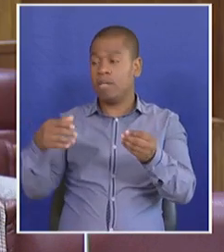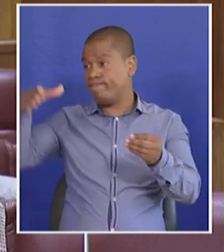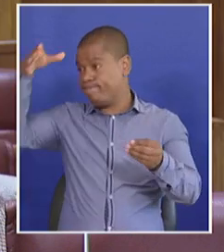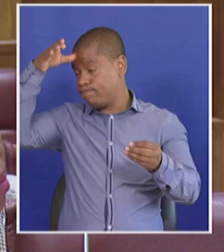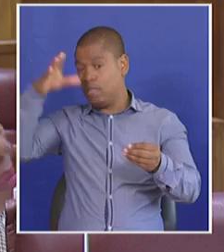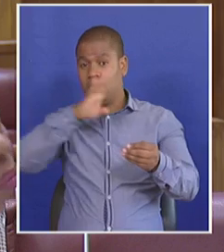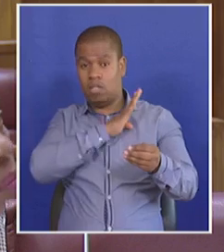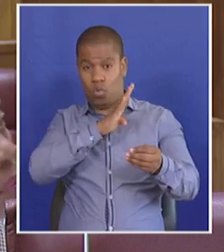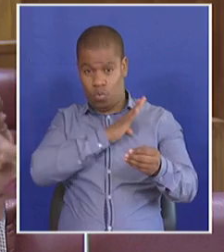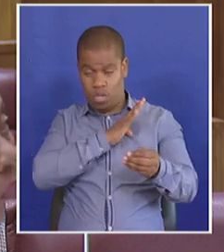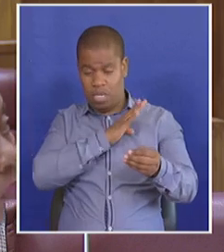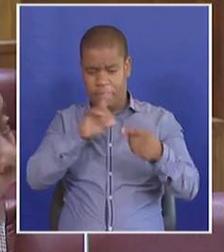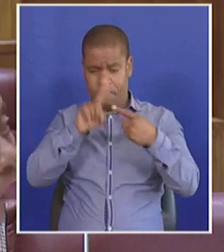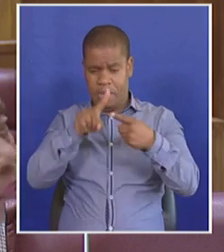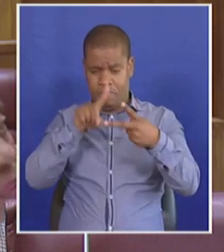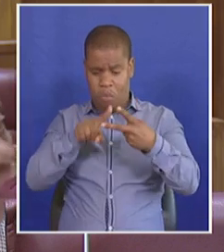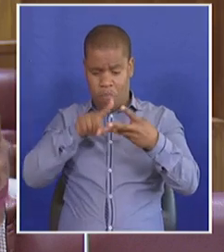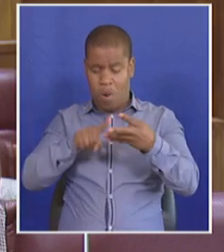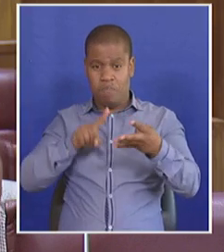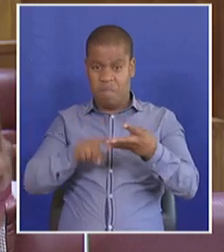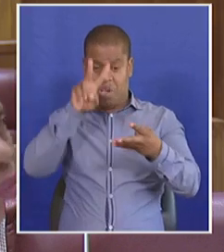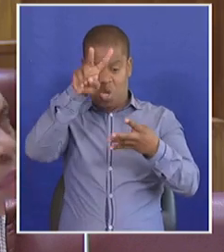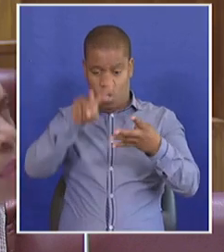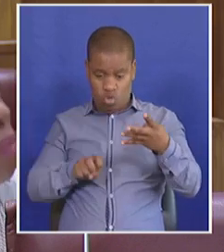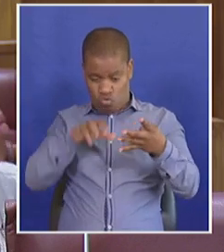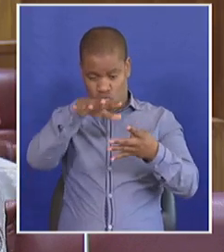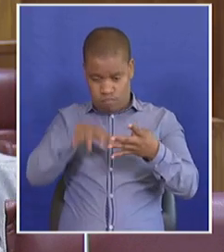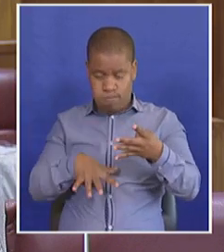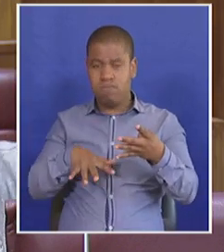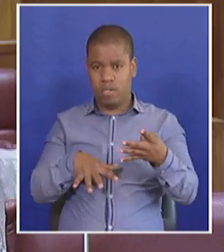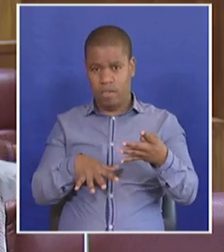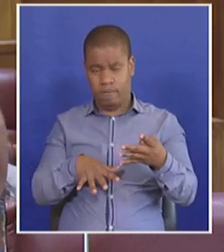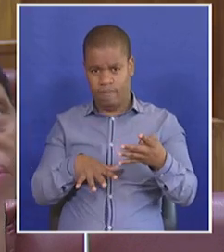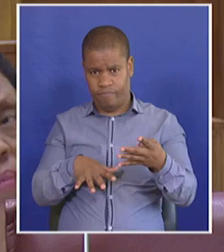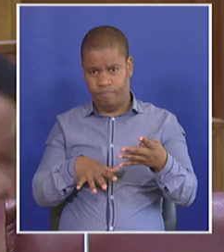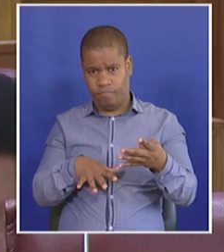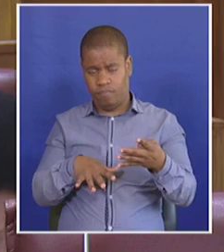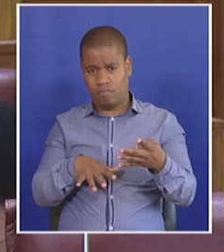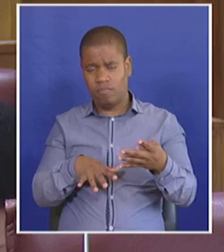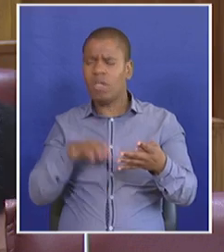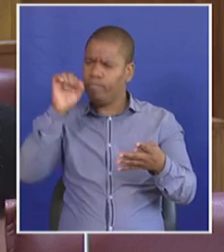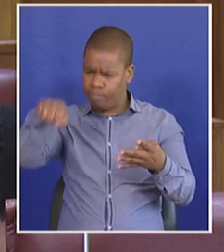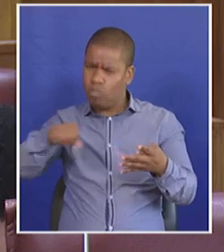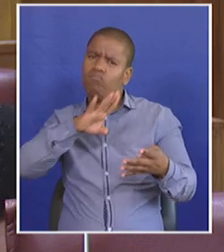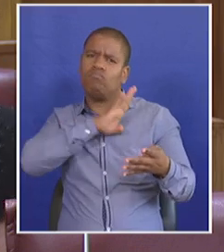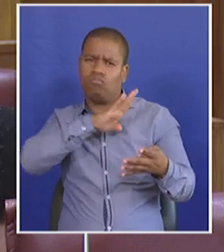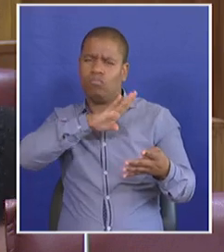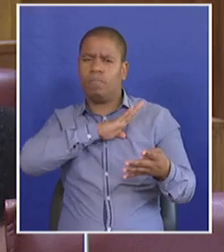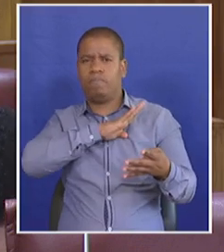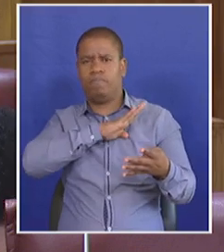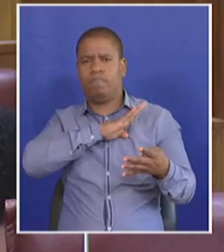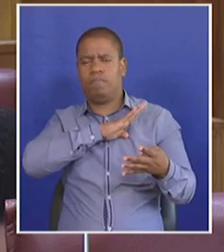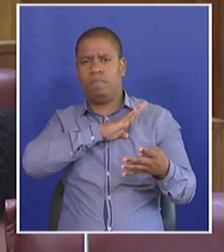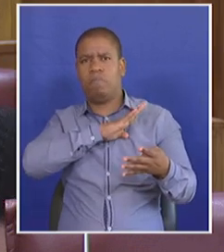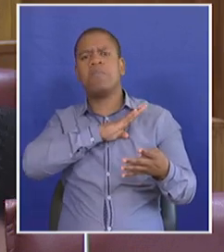that the items that have been referred to are security related, and I